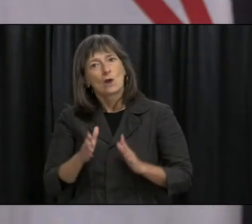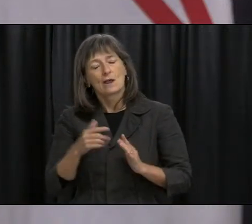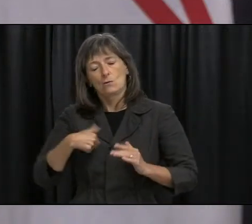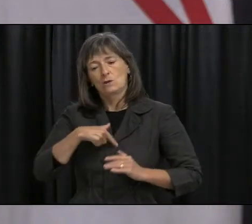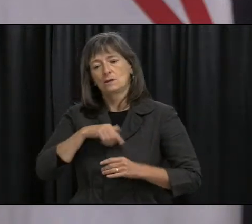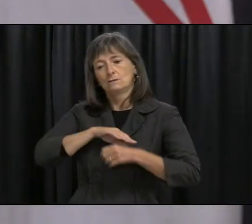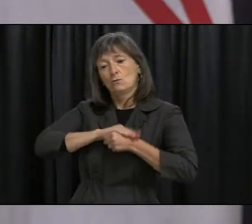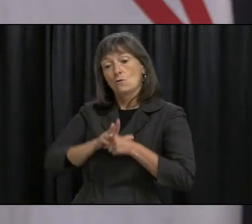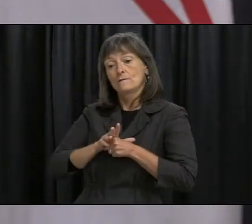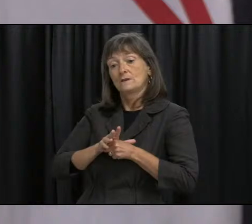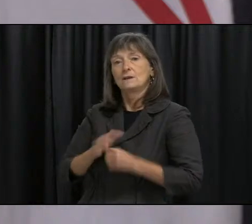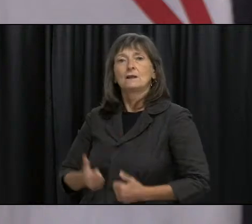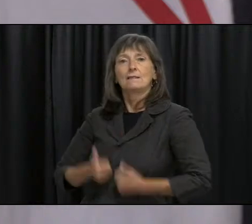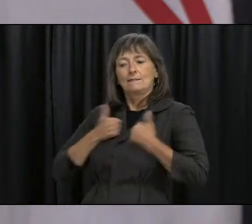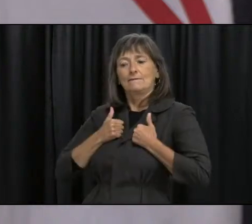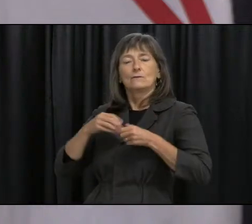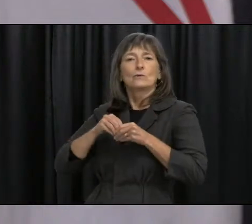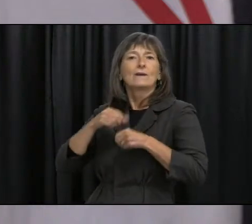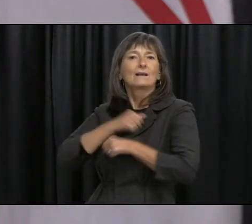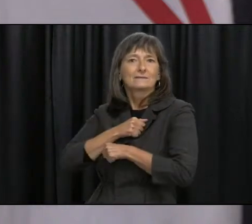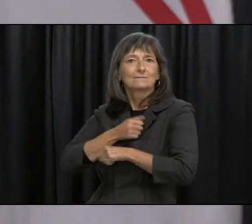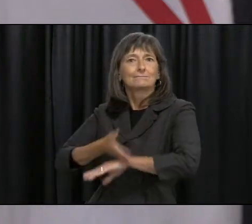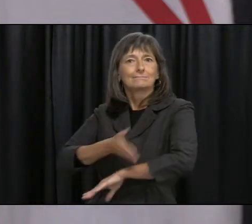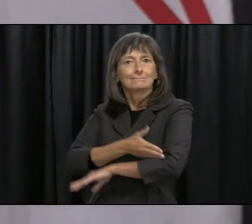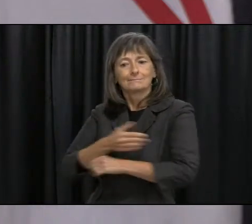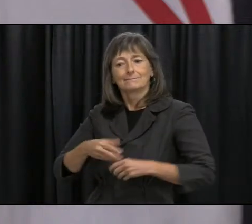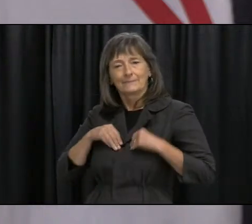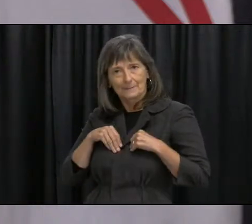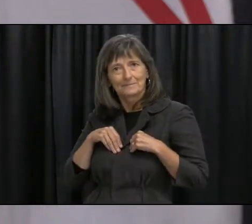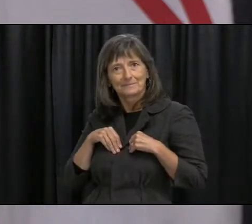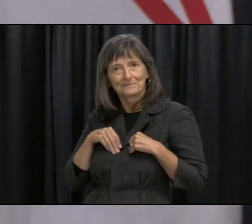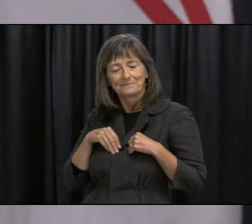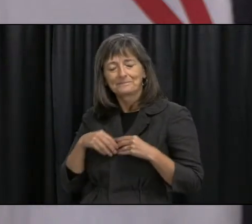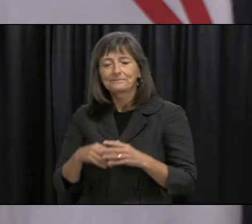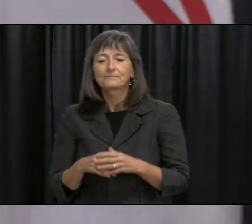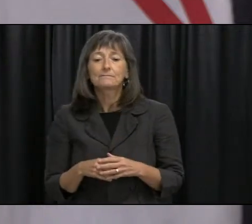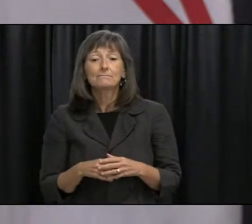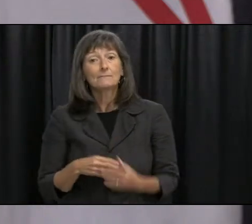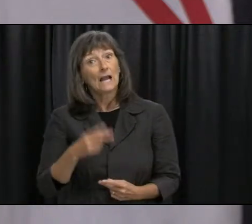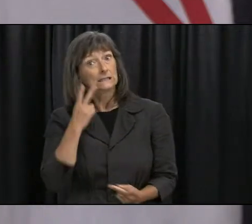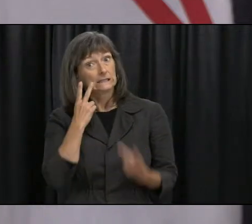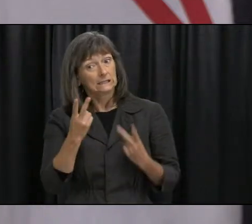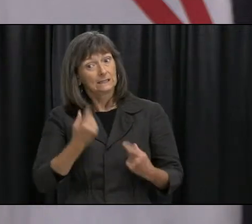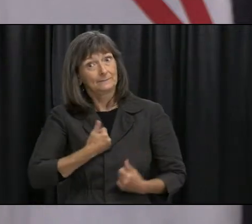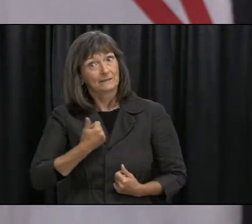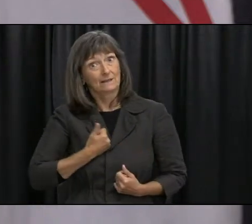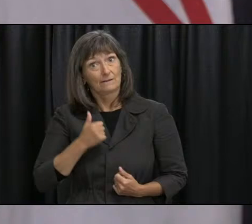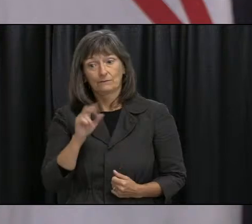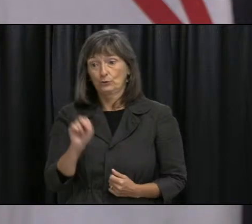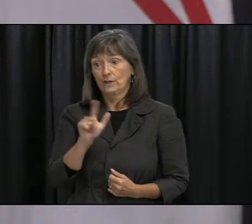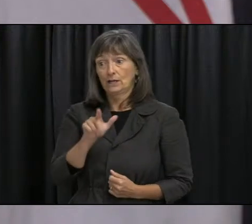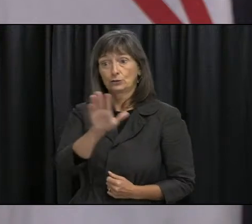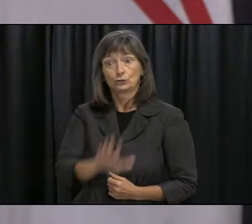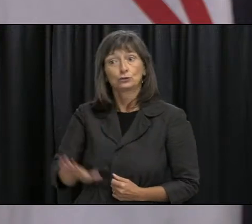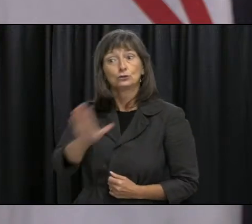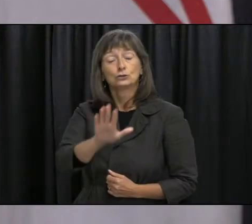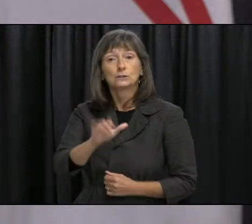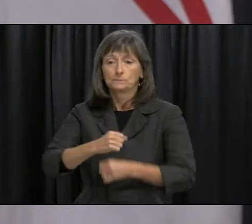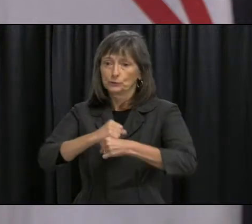that requires understanding and acceptance. I've seen firsthand the lengths Newfoundlanders and Labradorians will go